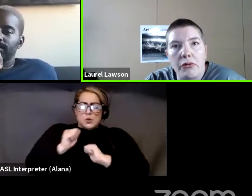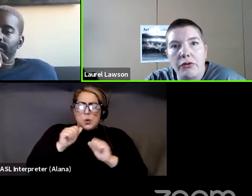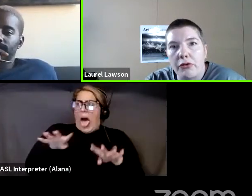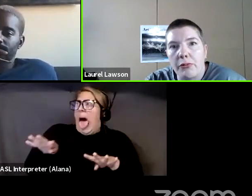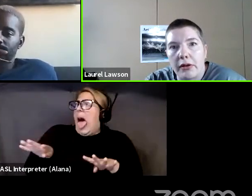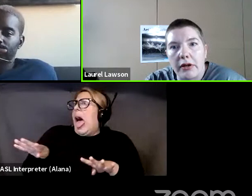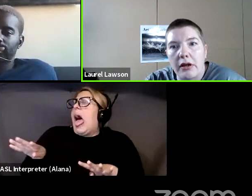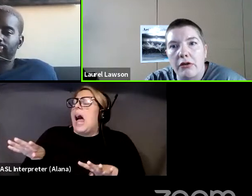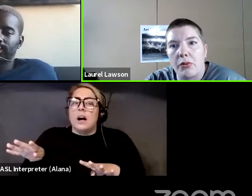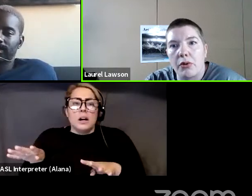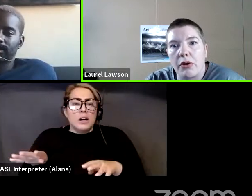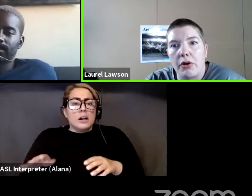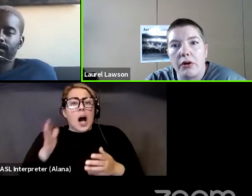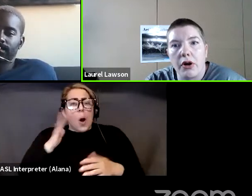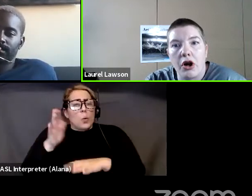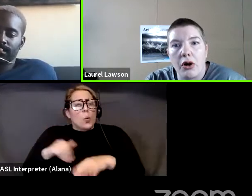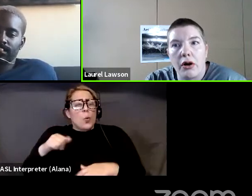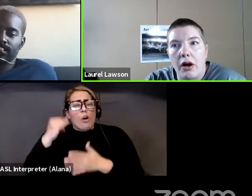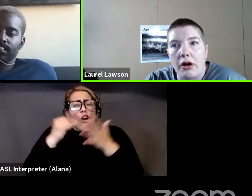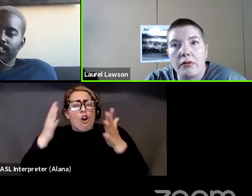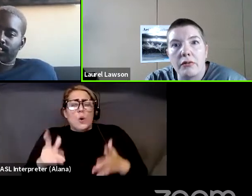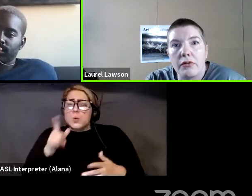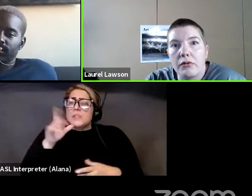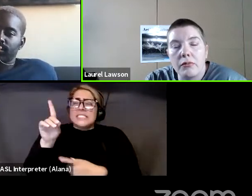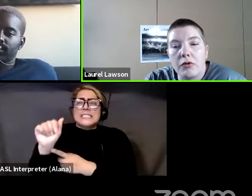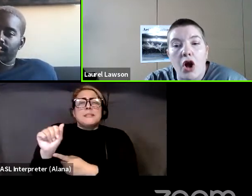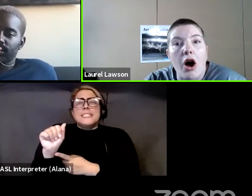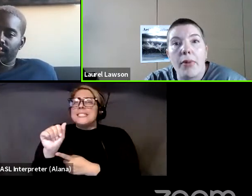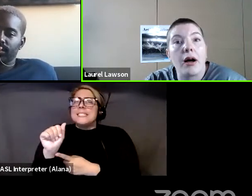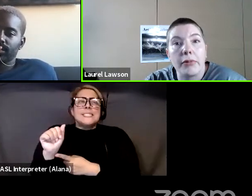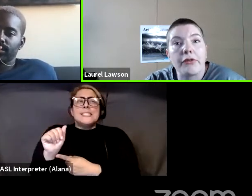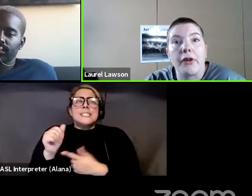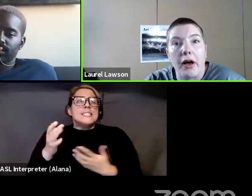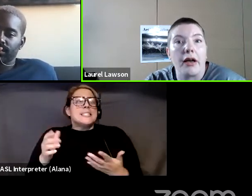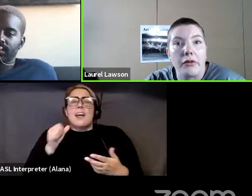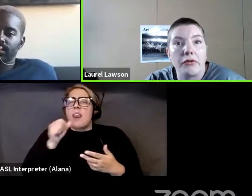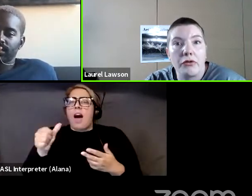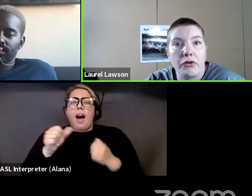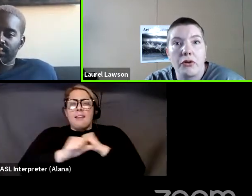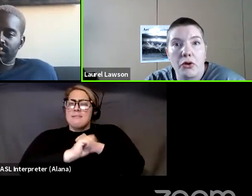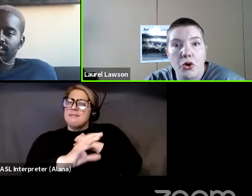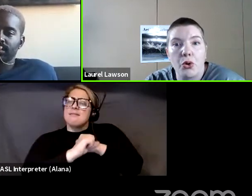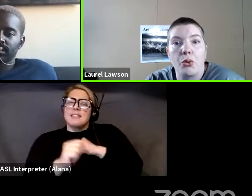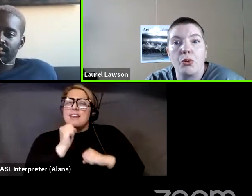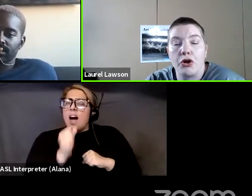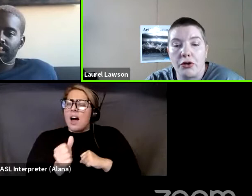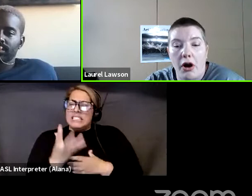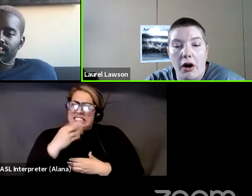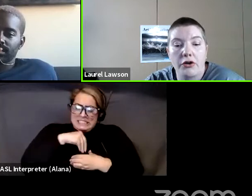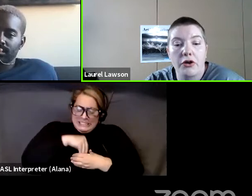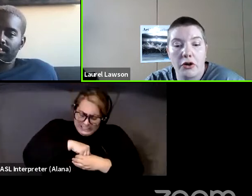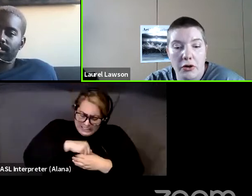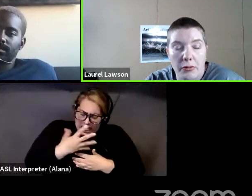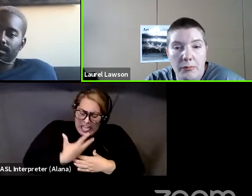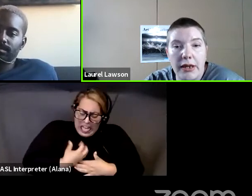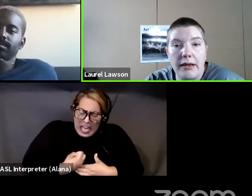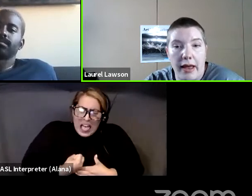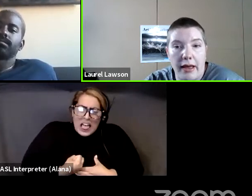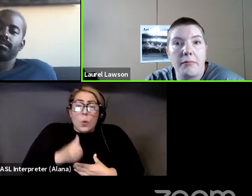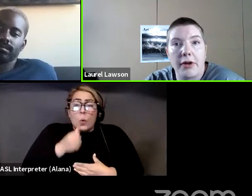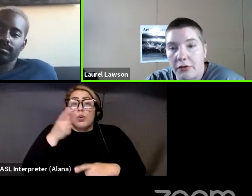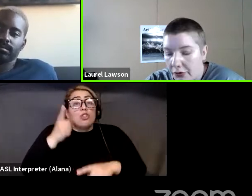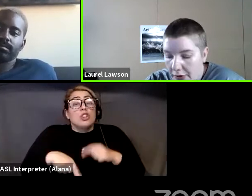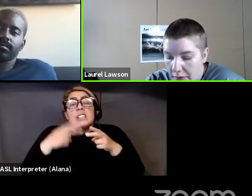artists whose disabilities were not publicized, who could not